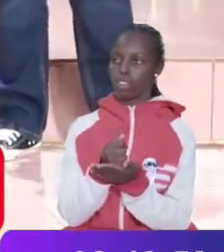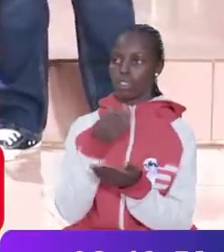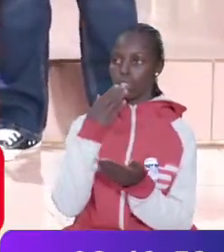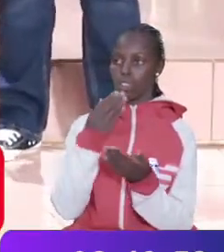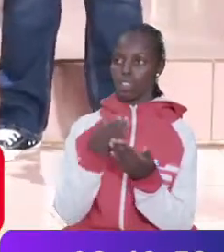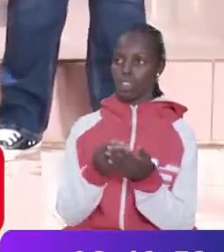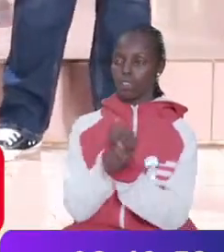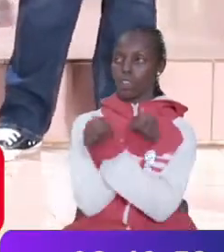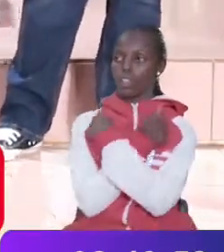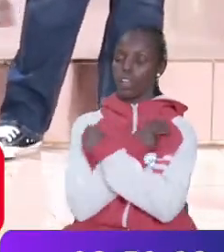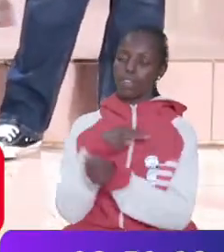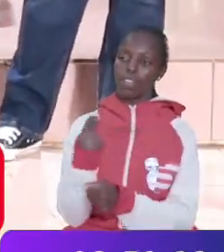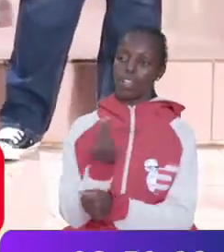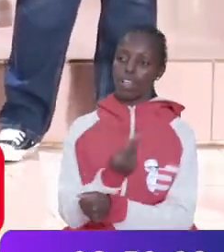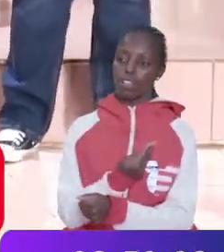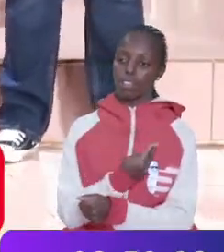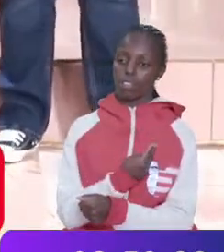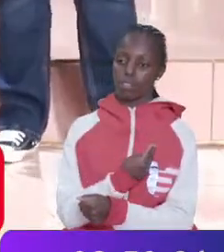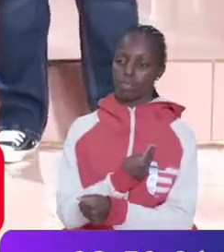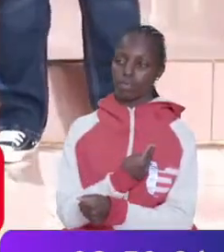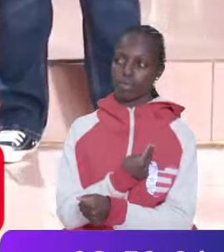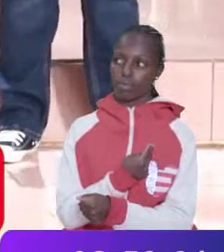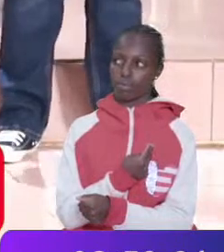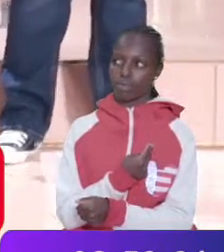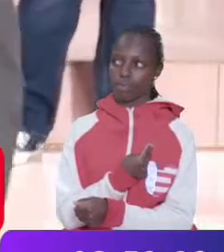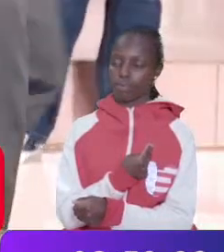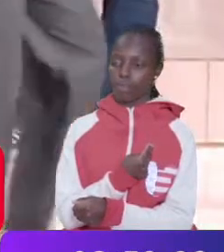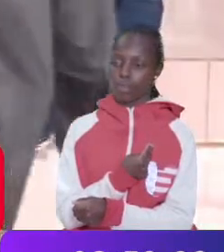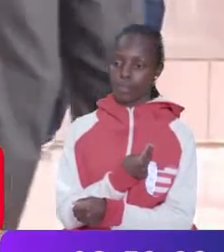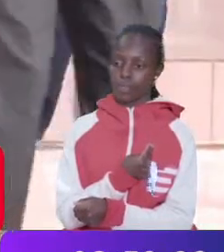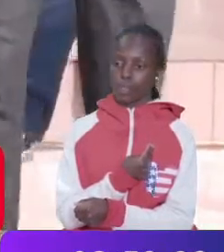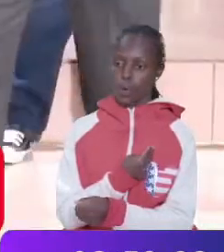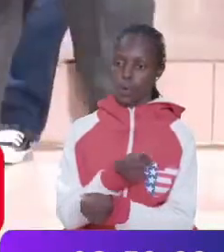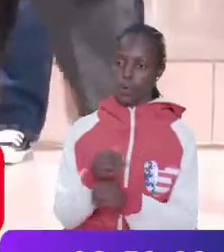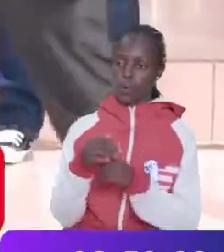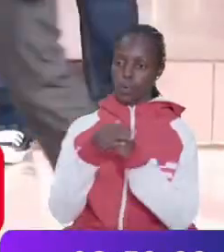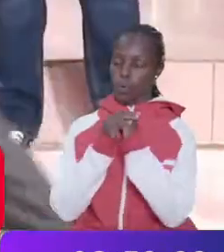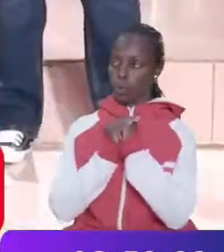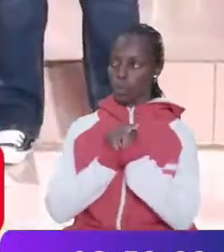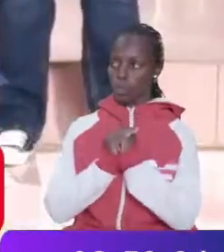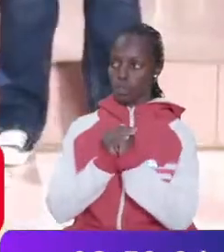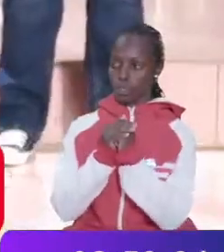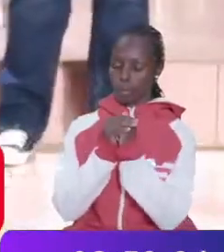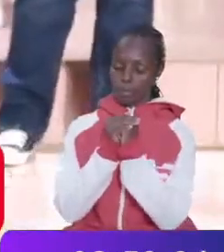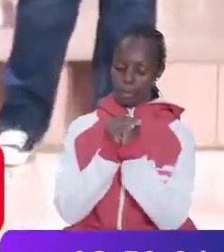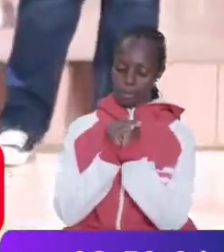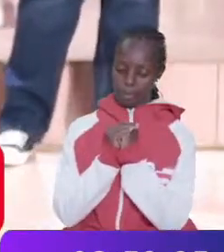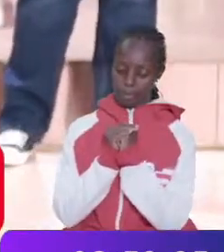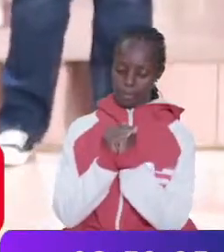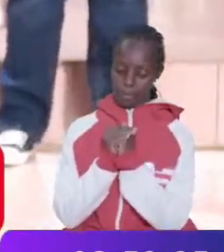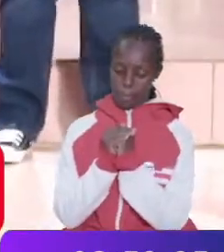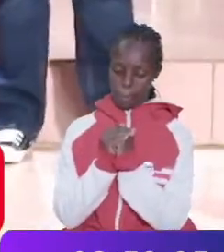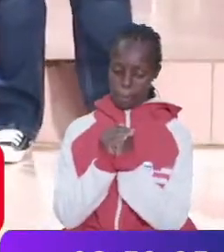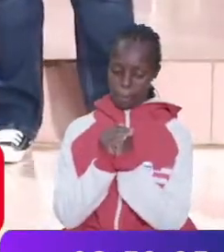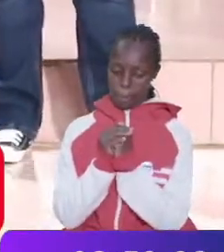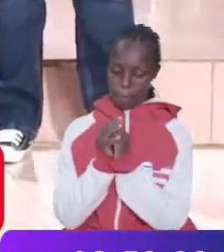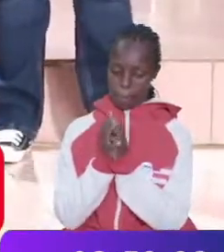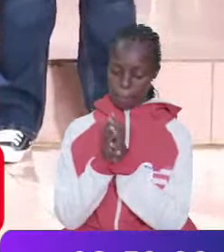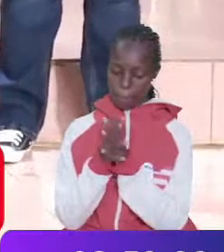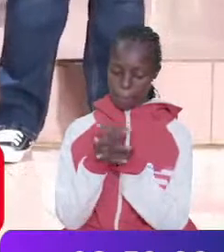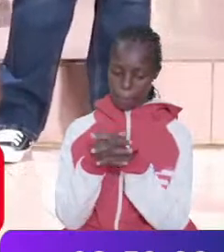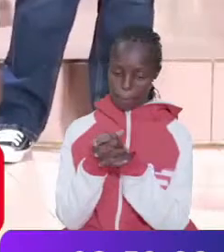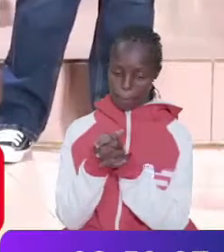asante Jehovah Lord. We adore you. We adore you. Wakiko umeweka. You have kept